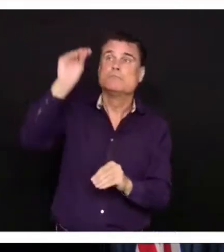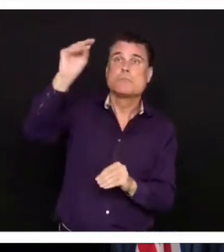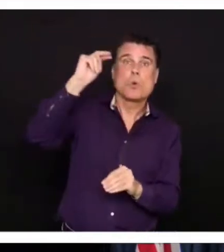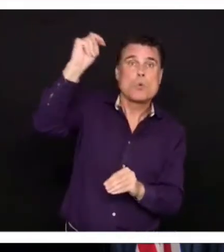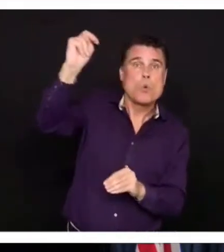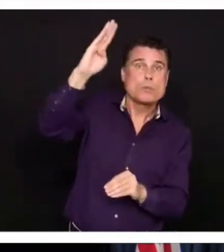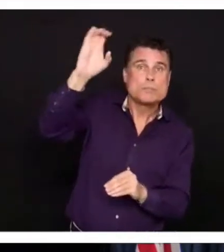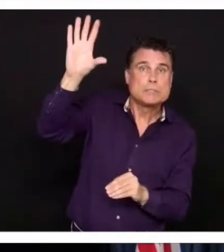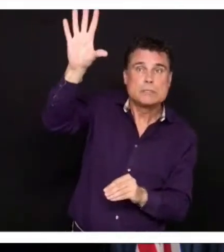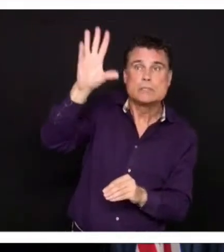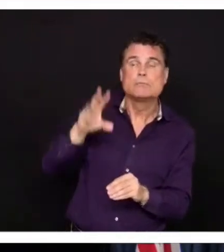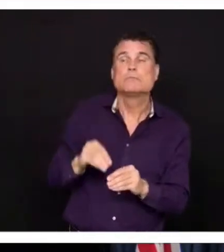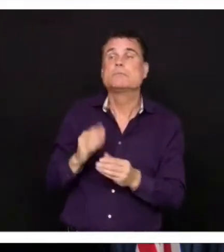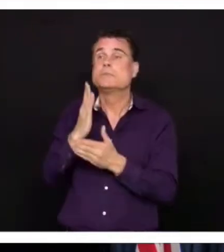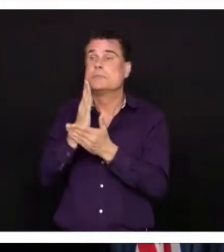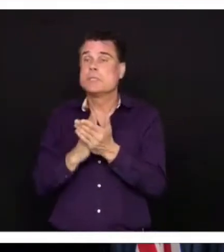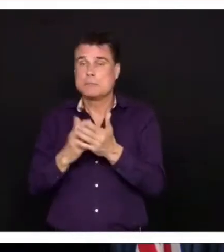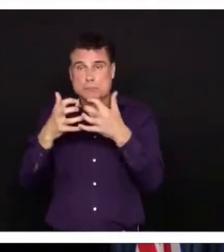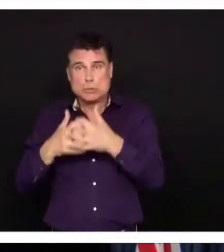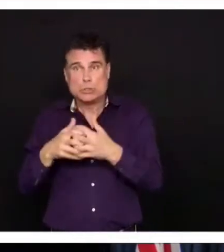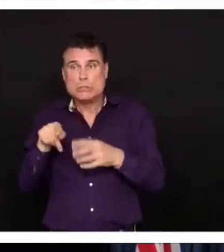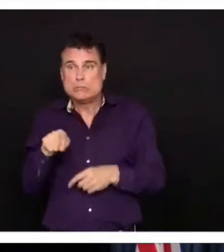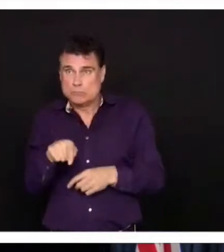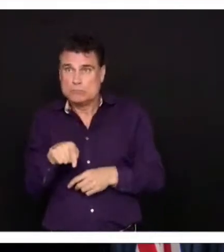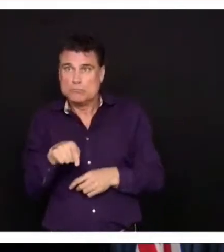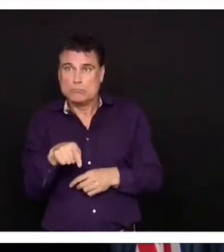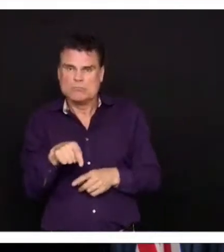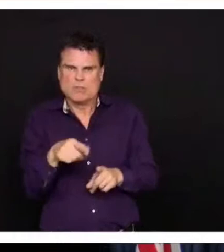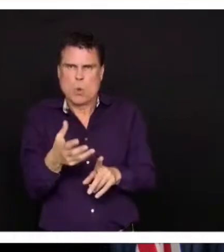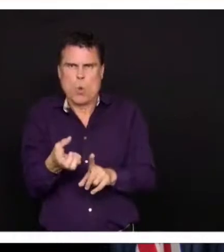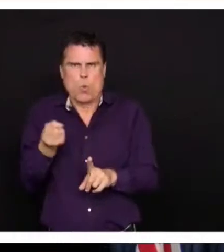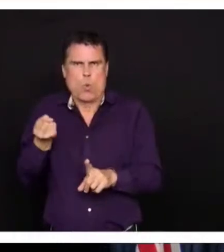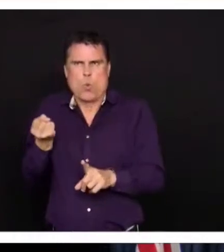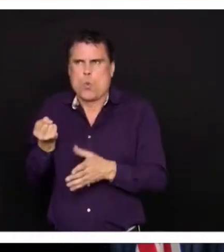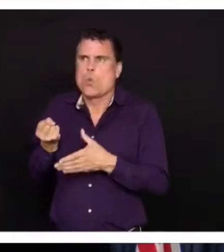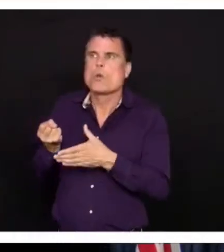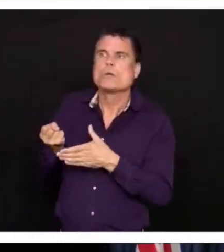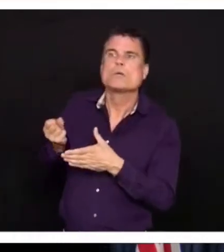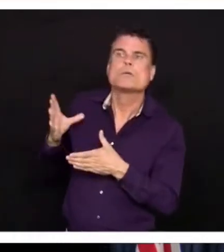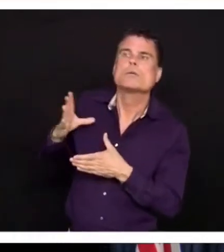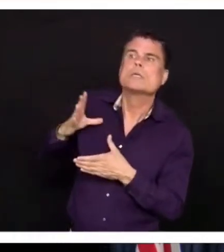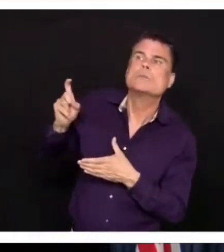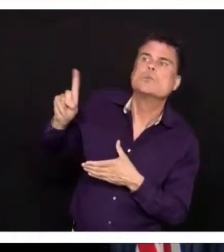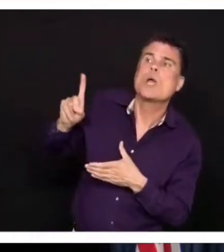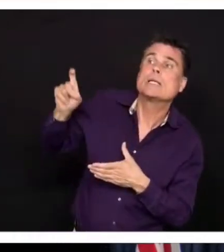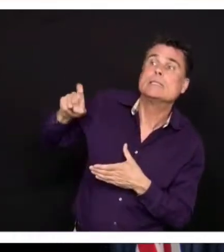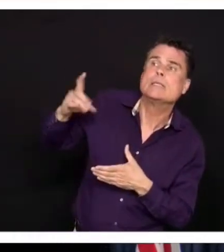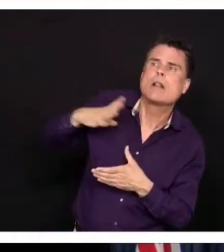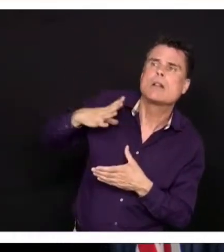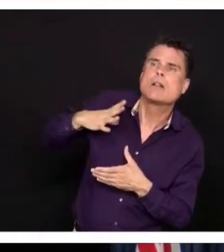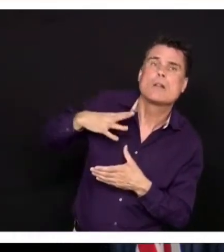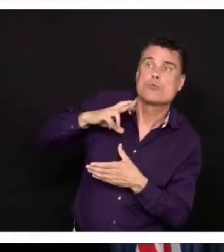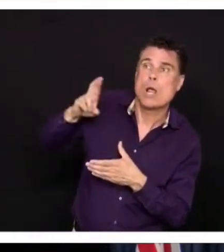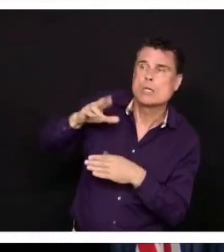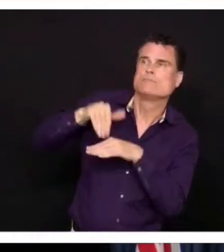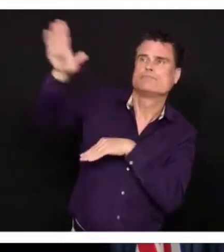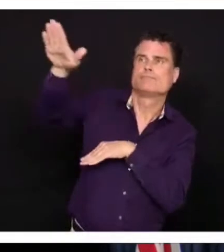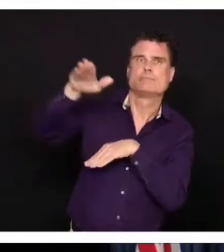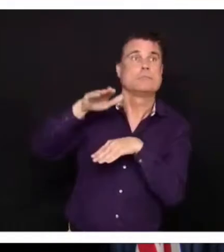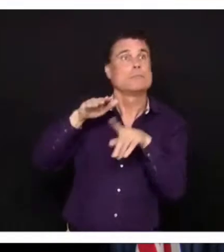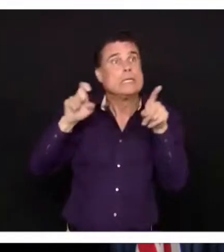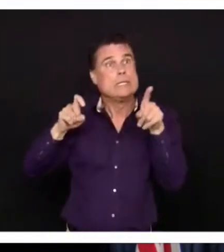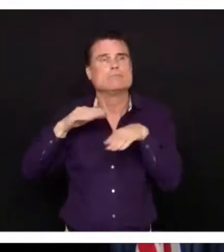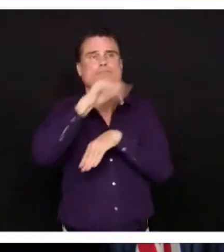is now gone from 457 at the beginning of March to 681 now. And the next slide, page